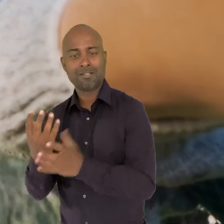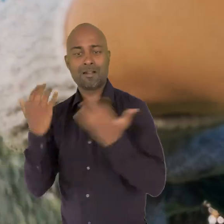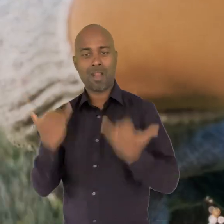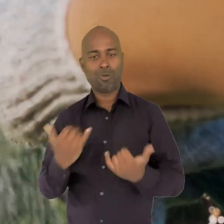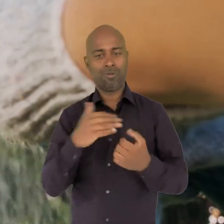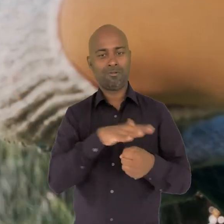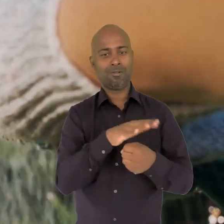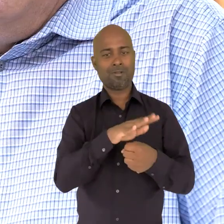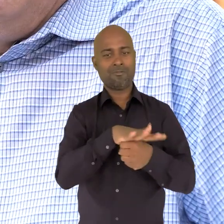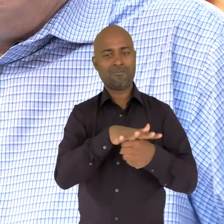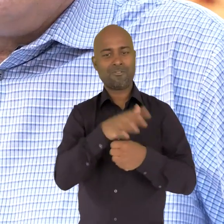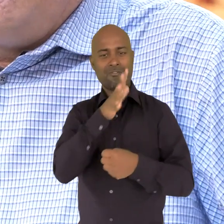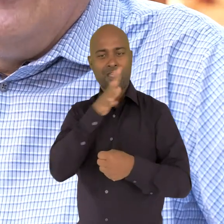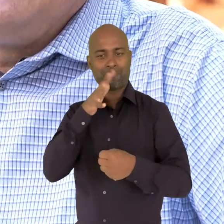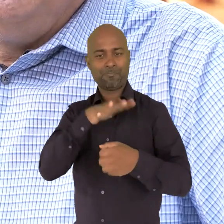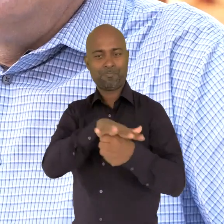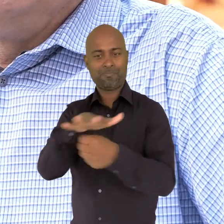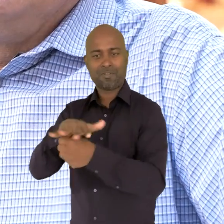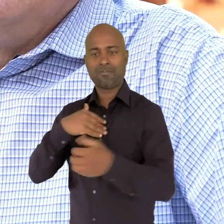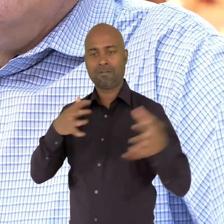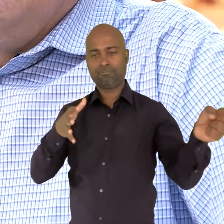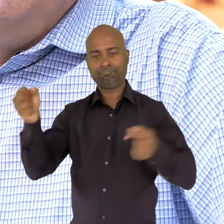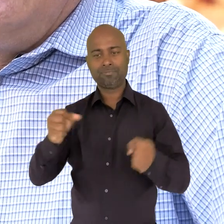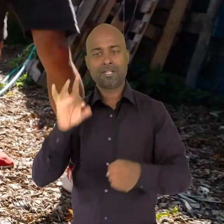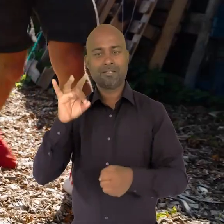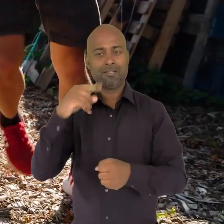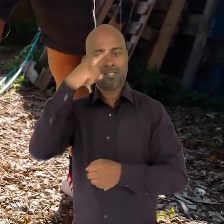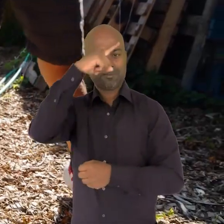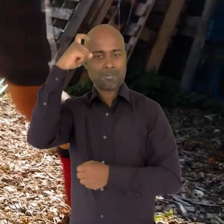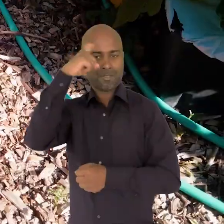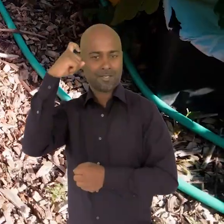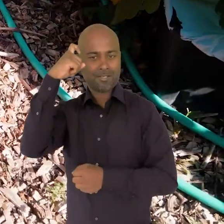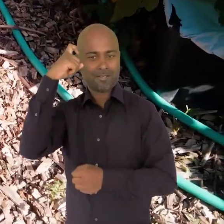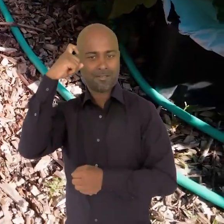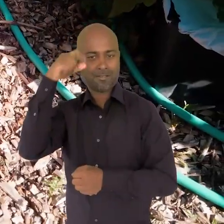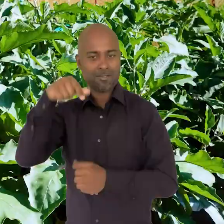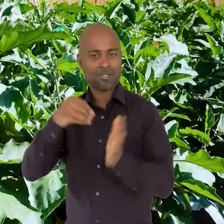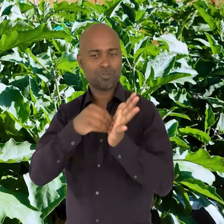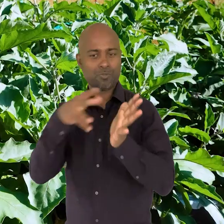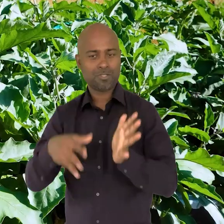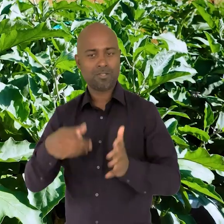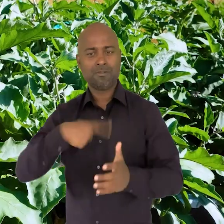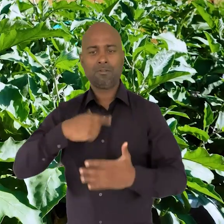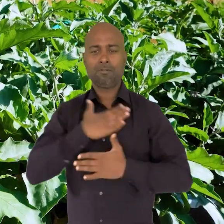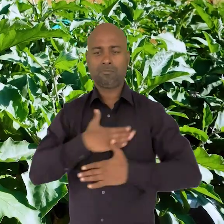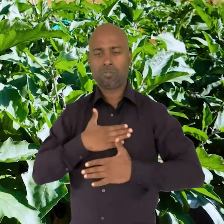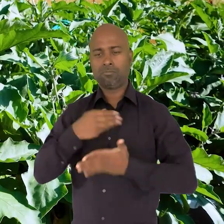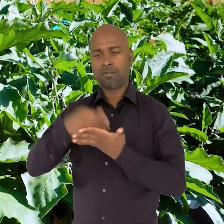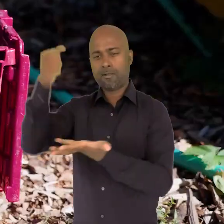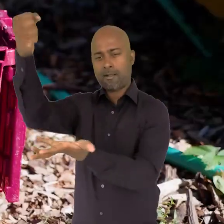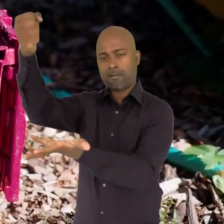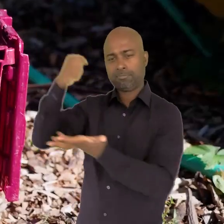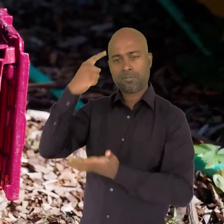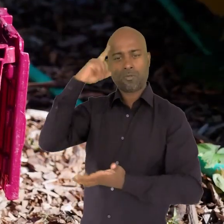the plants. Now, in our mega farm deployment, we hired 8 summer students, and we enjoyed